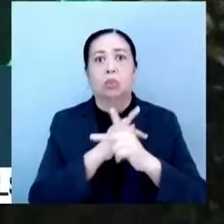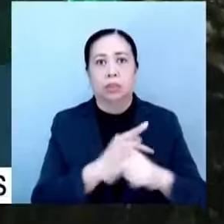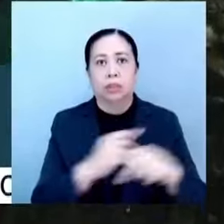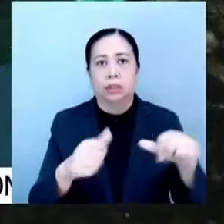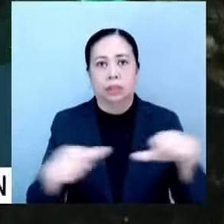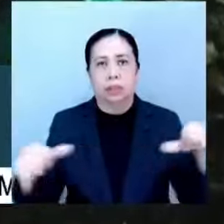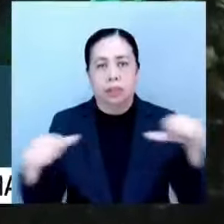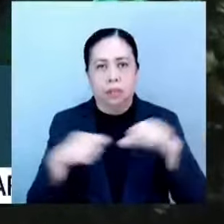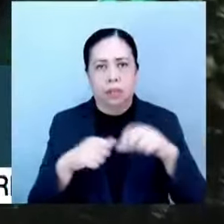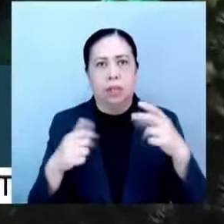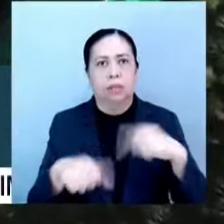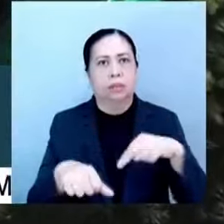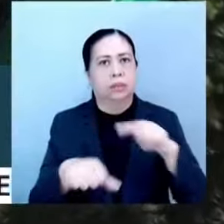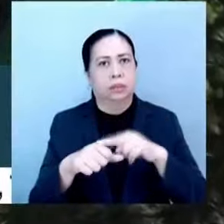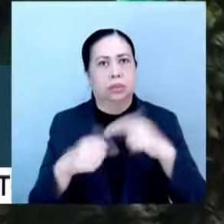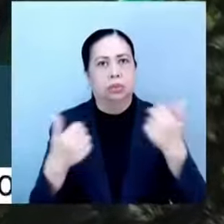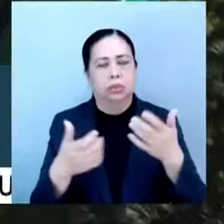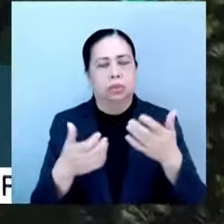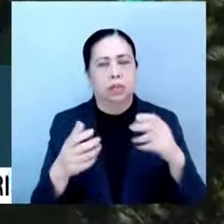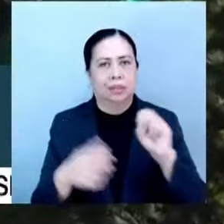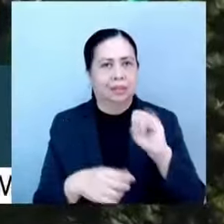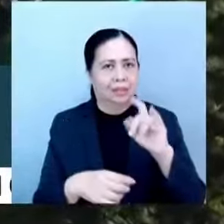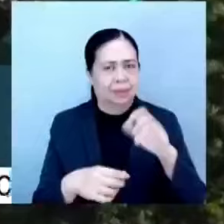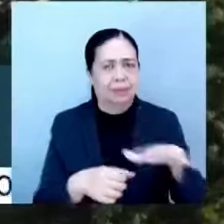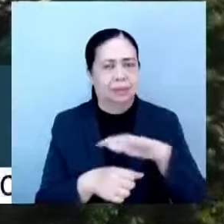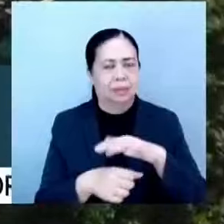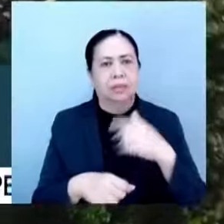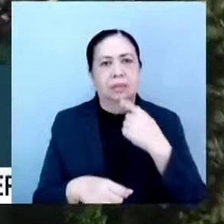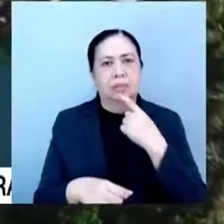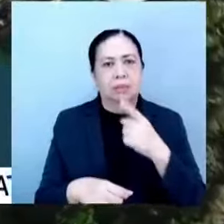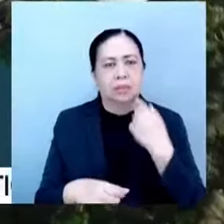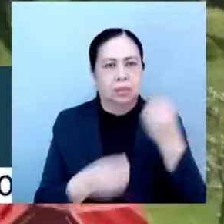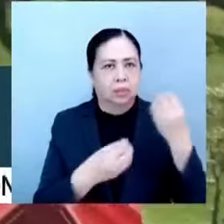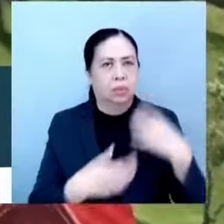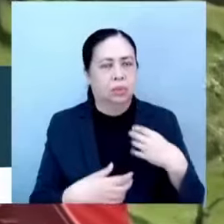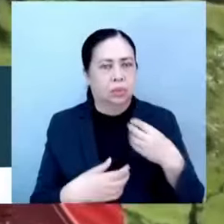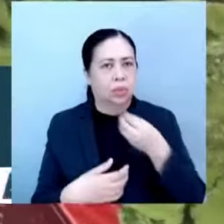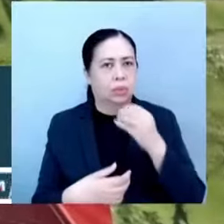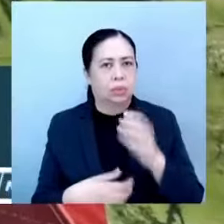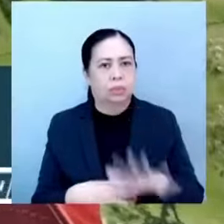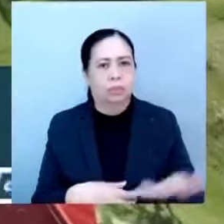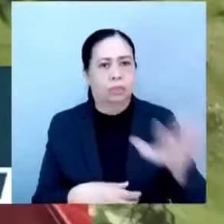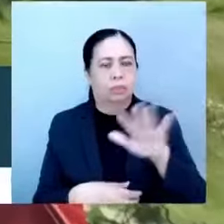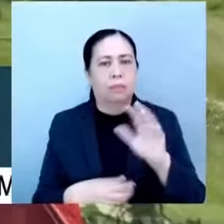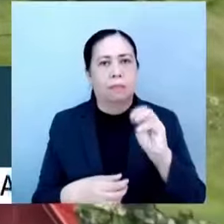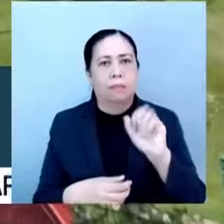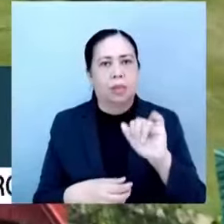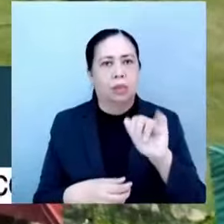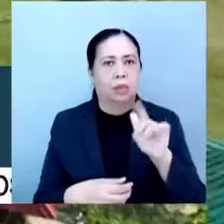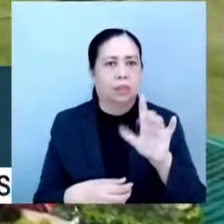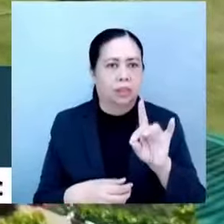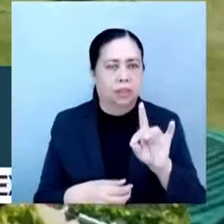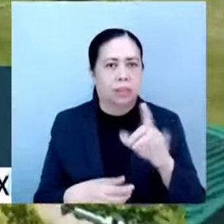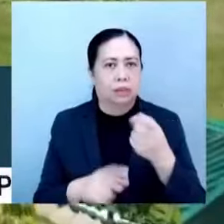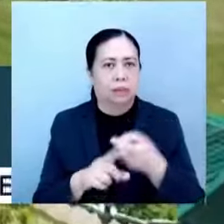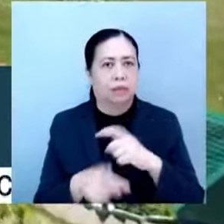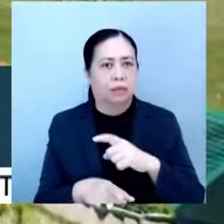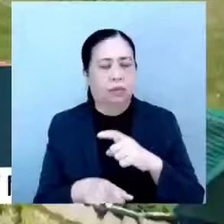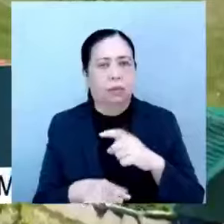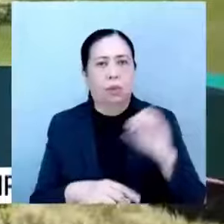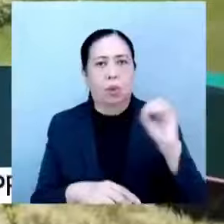national monument. Omentado said that he personally received the order yesterday morning, May 28, as officials from the Office of the